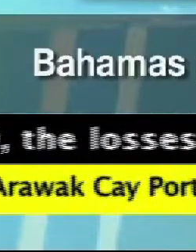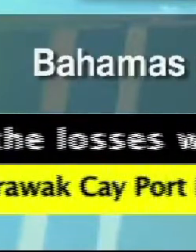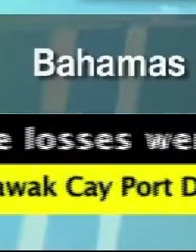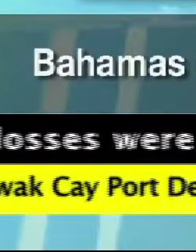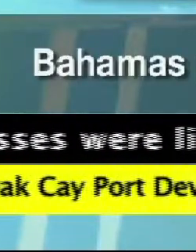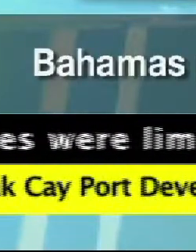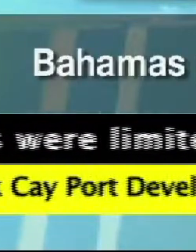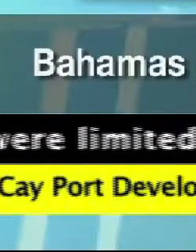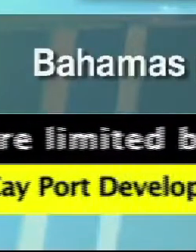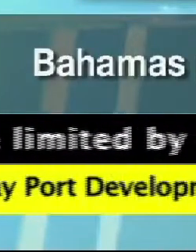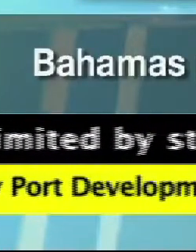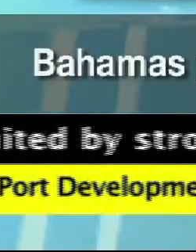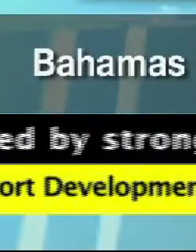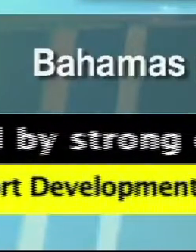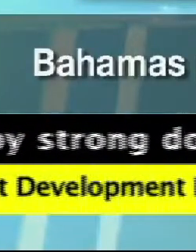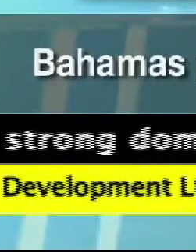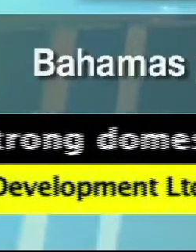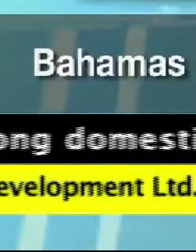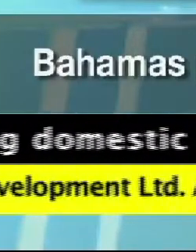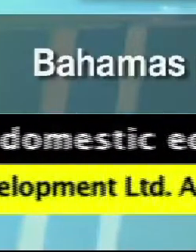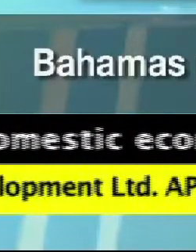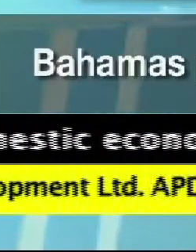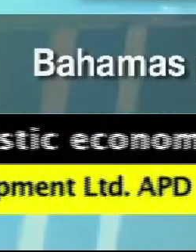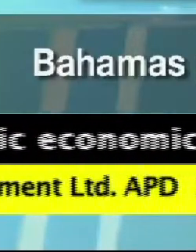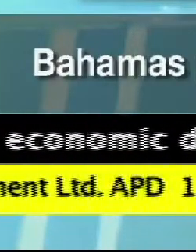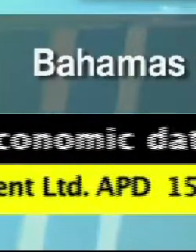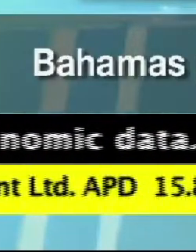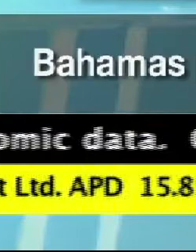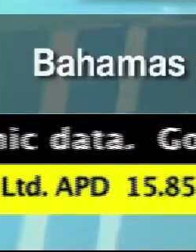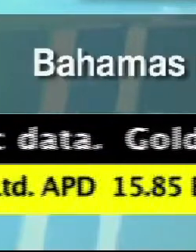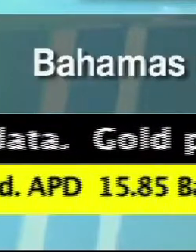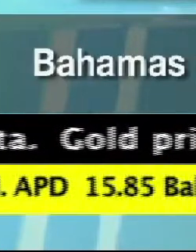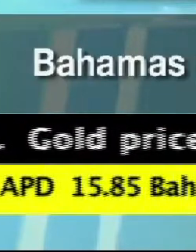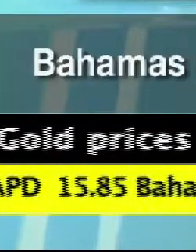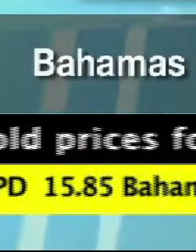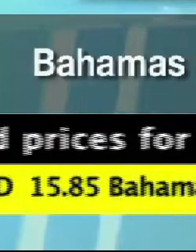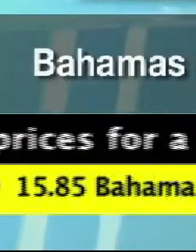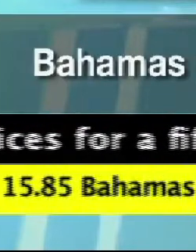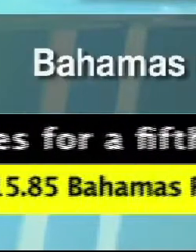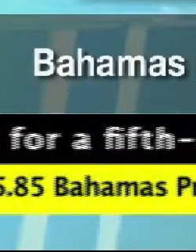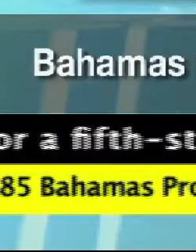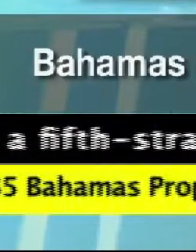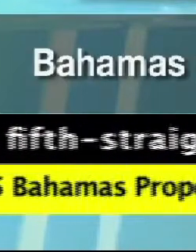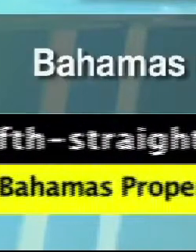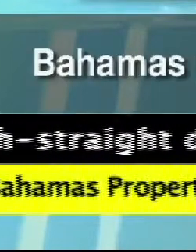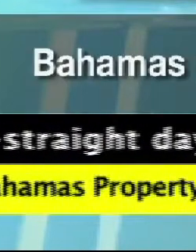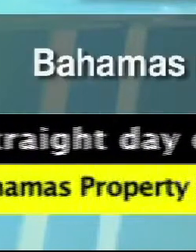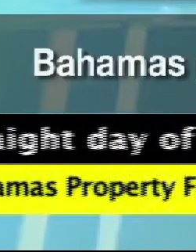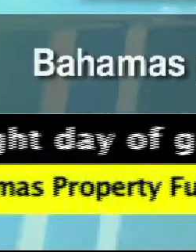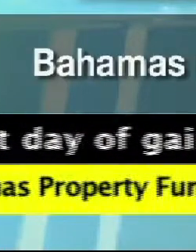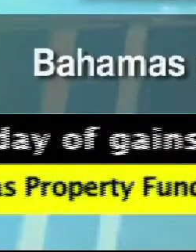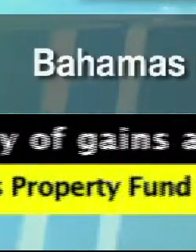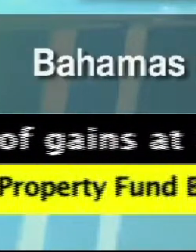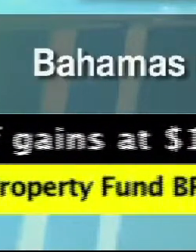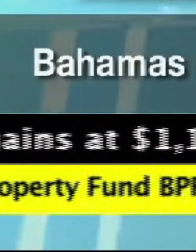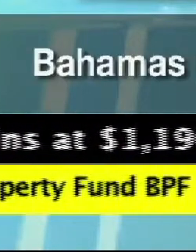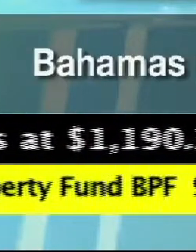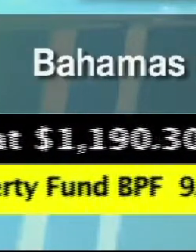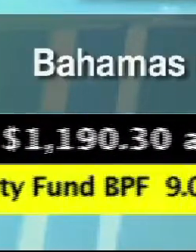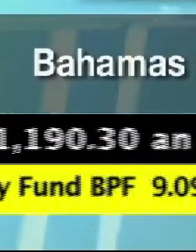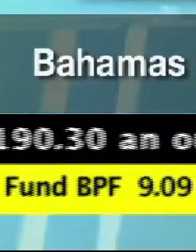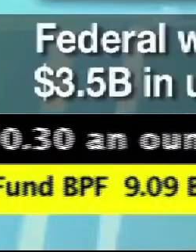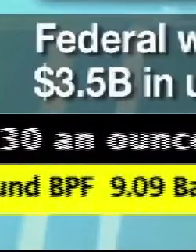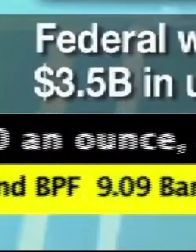group businesses, families, and tours. Among the hundreds that attended the event were members of the media, tour operators, and